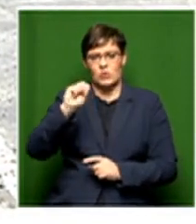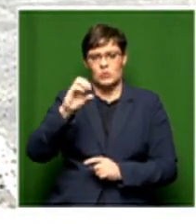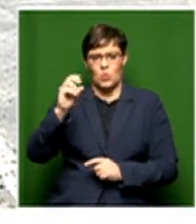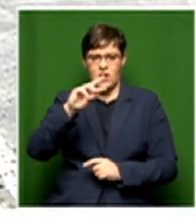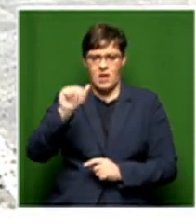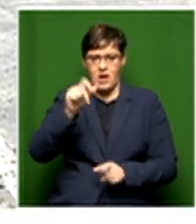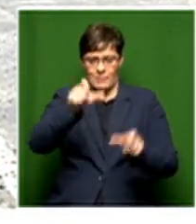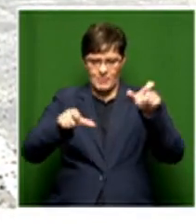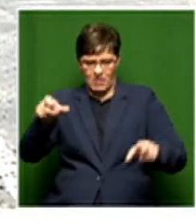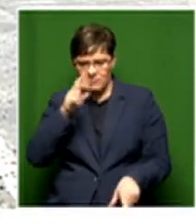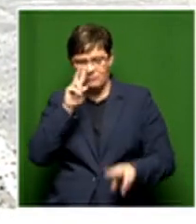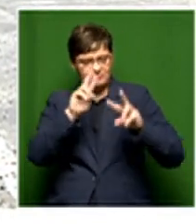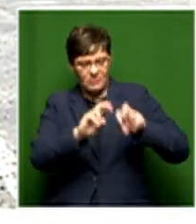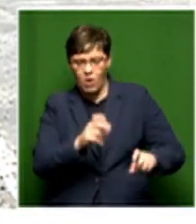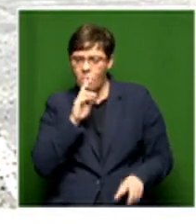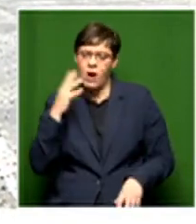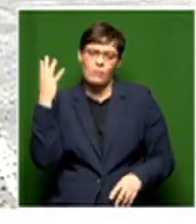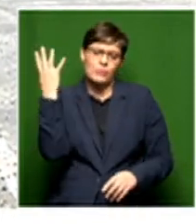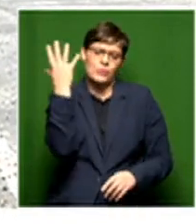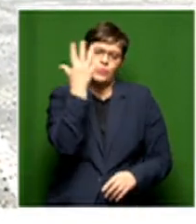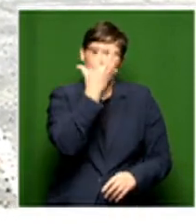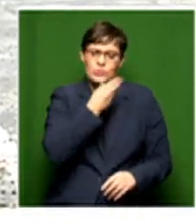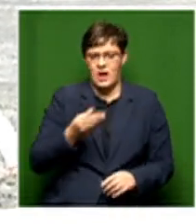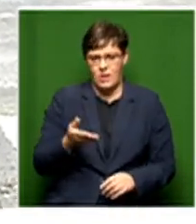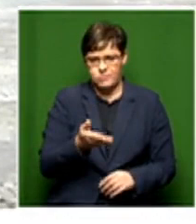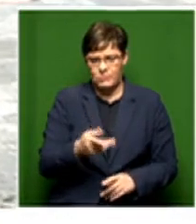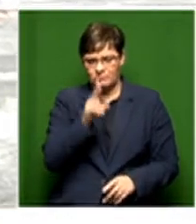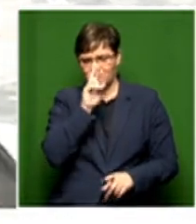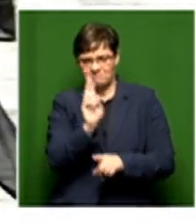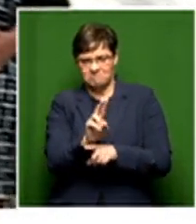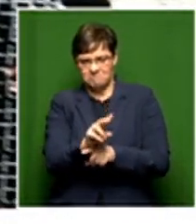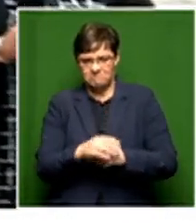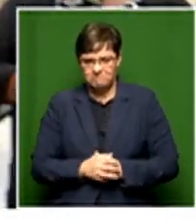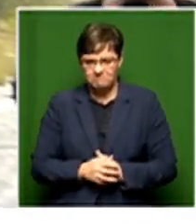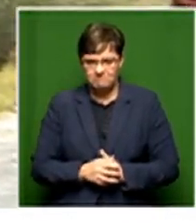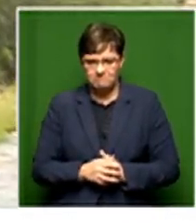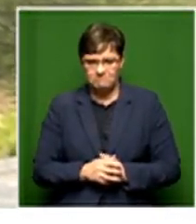the place and basically see the beauty that the country beholds. Let's have a look.